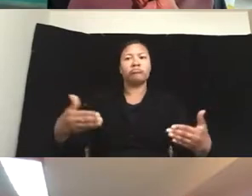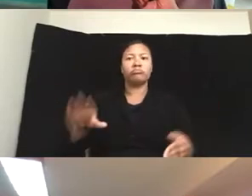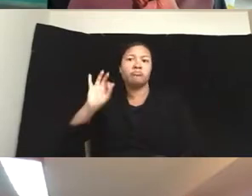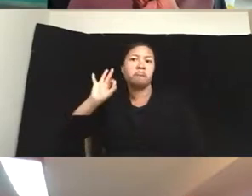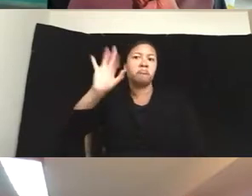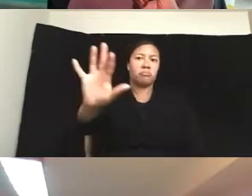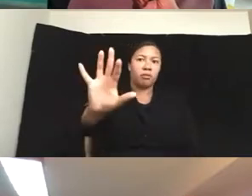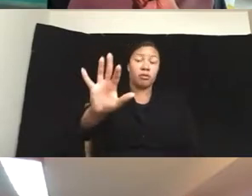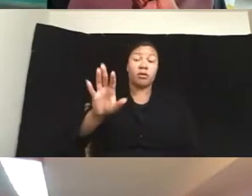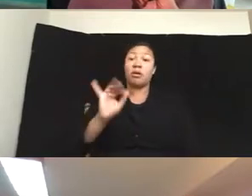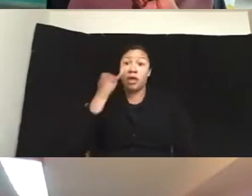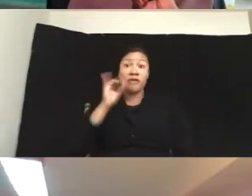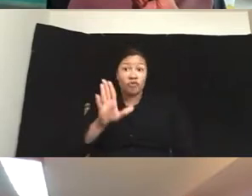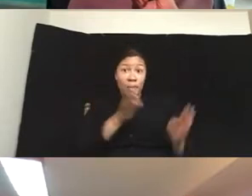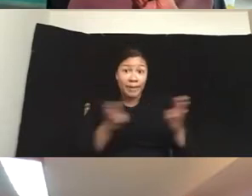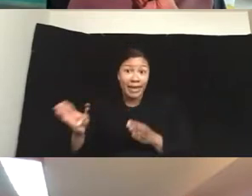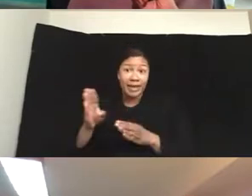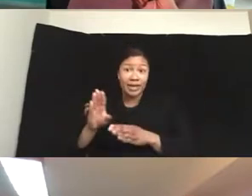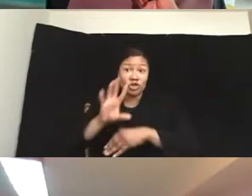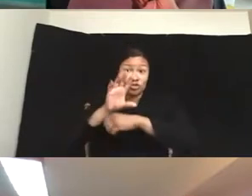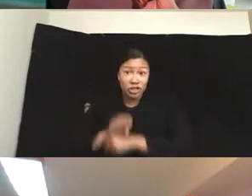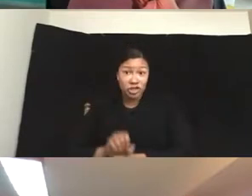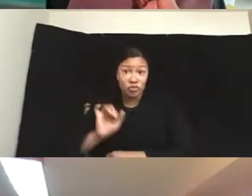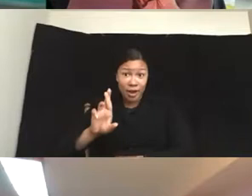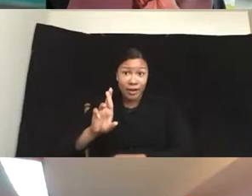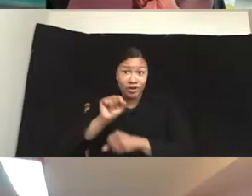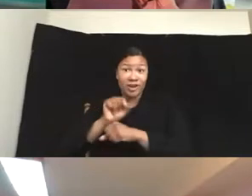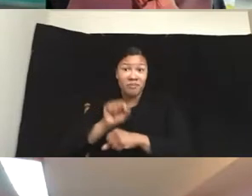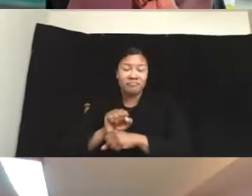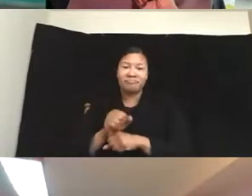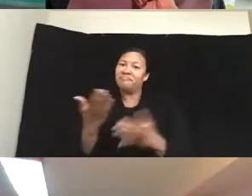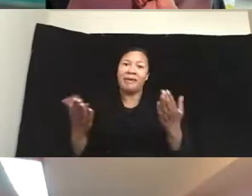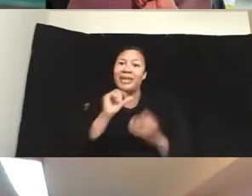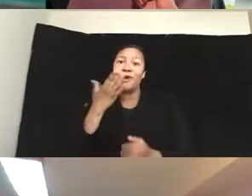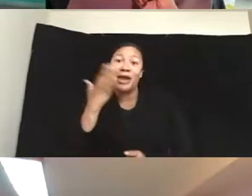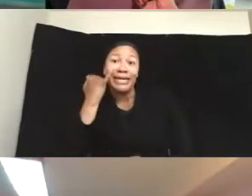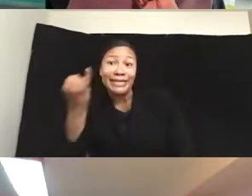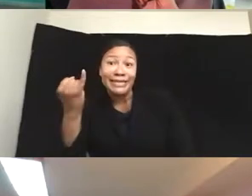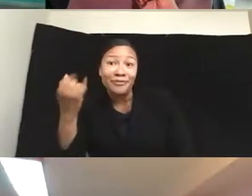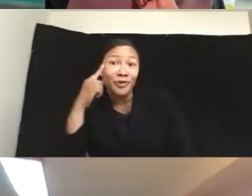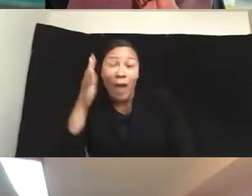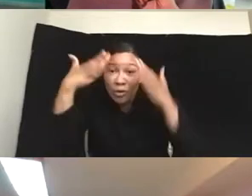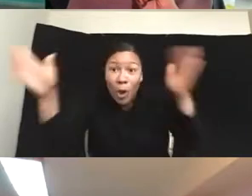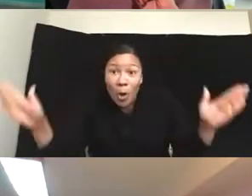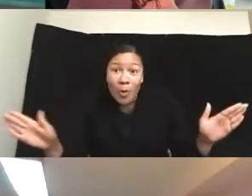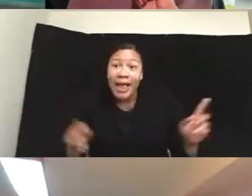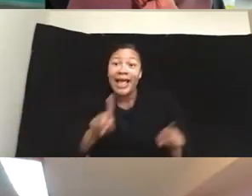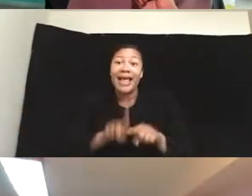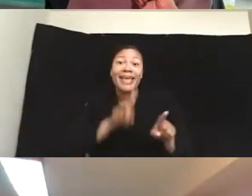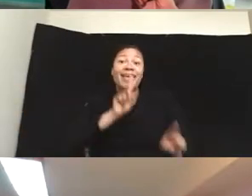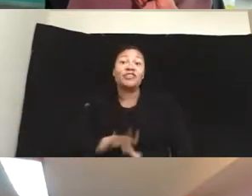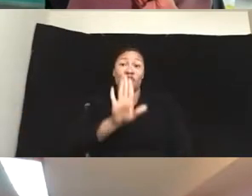get a traditional IR job, you might not want to do that. I can't answer those questions. I have made some